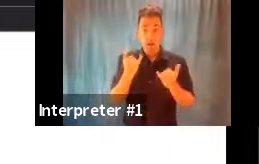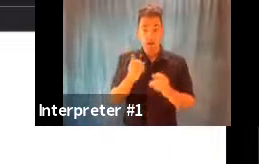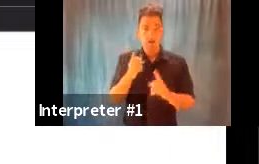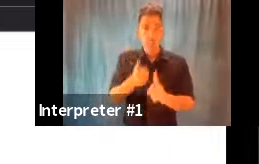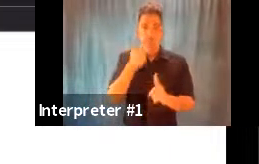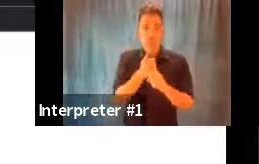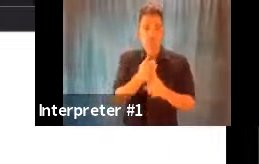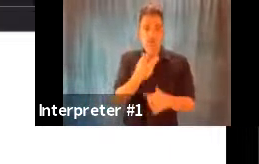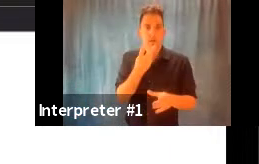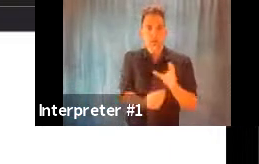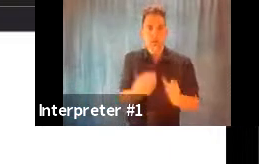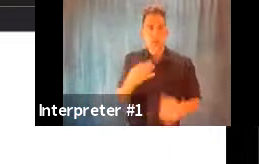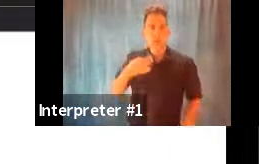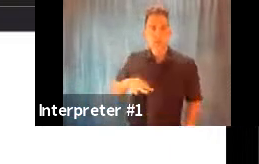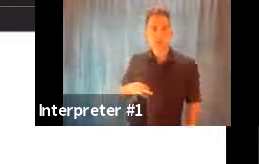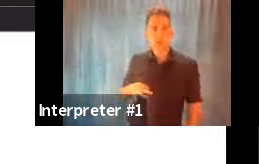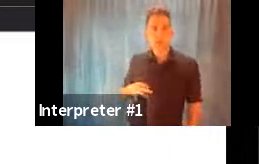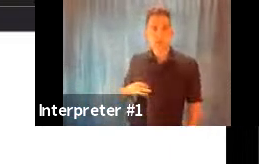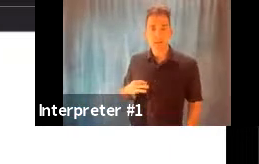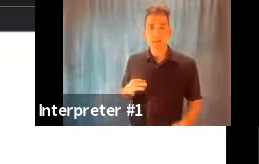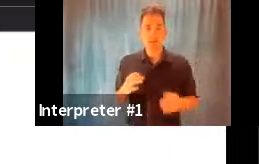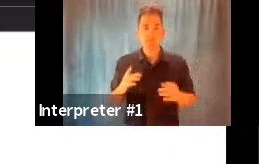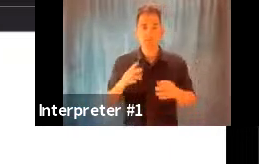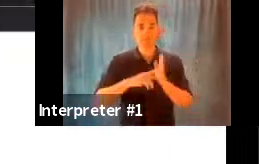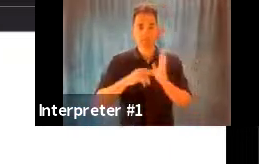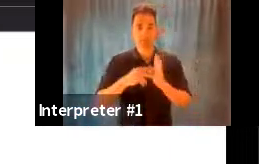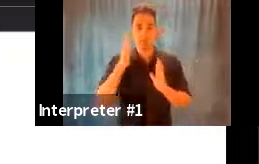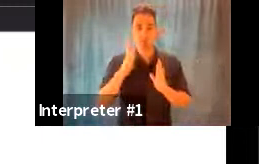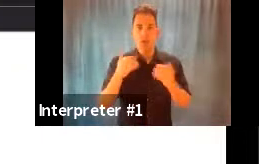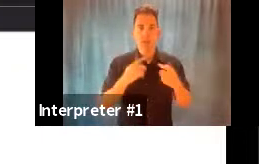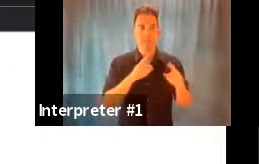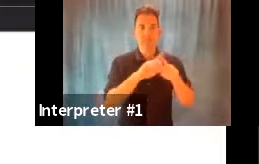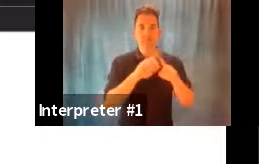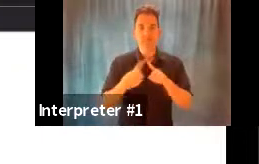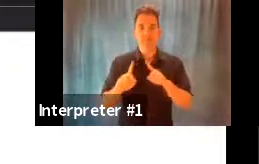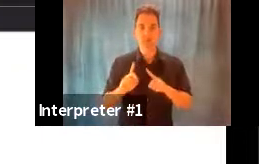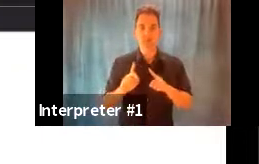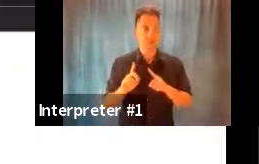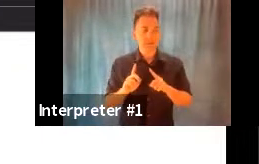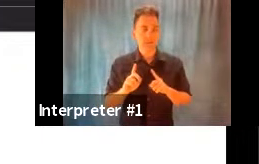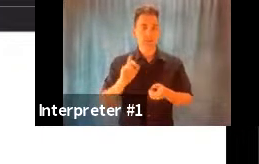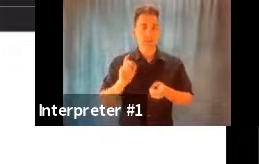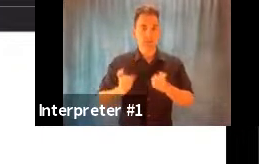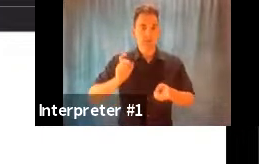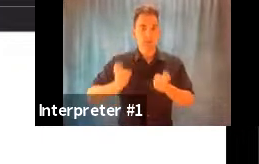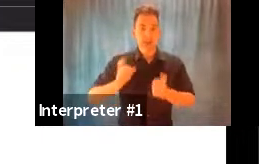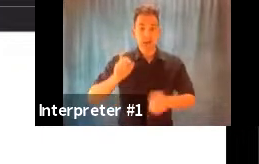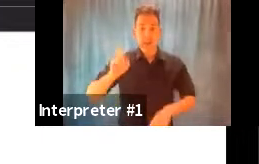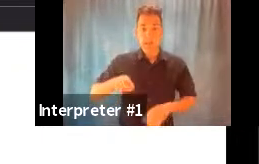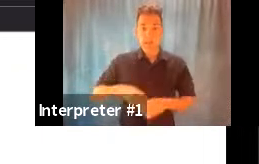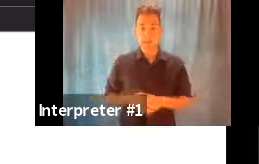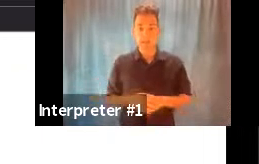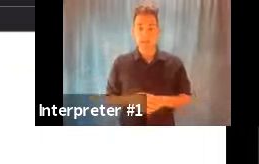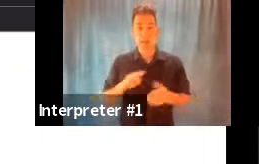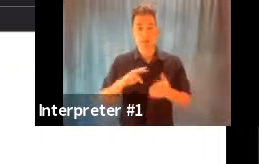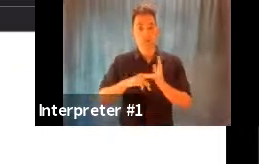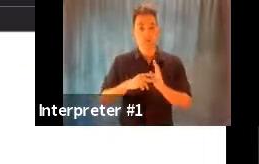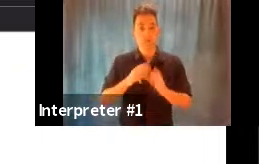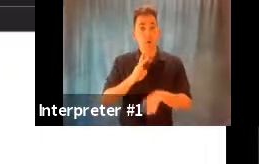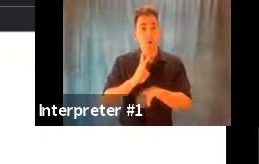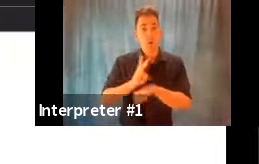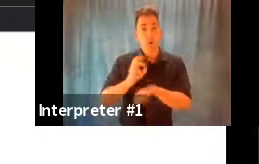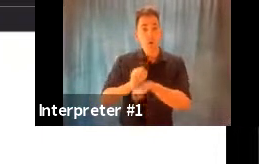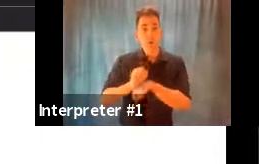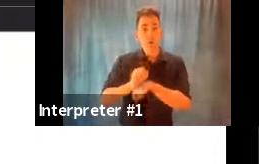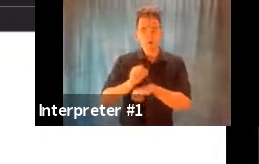some different and evolving needs. We also know that we need to support workforce development to make sure that the skills that